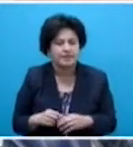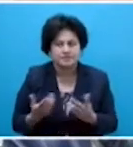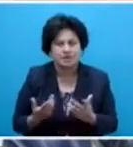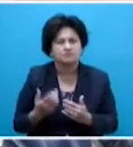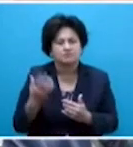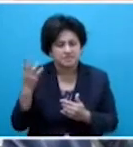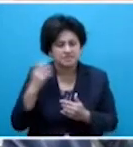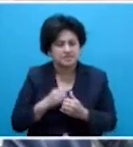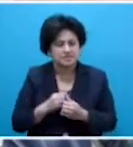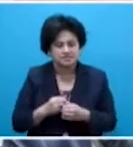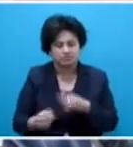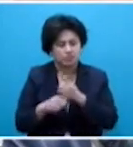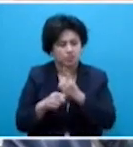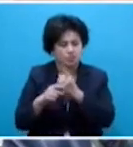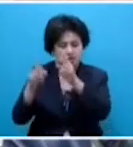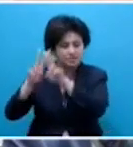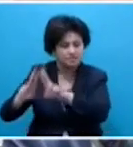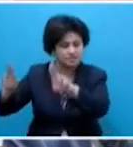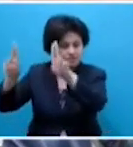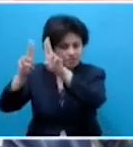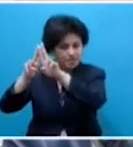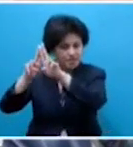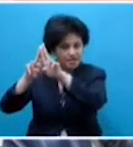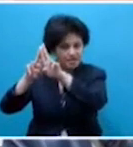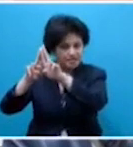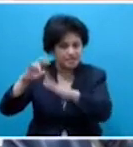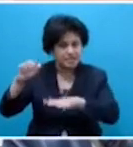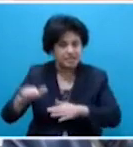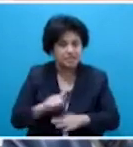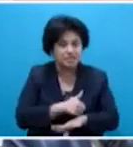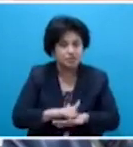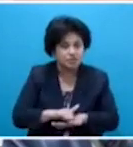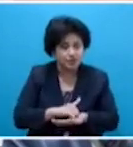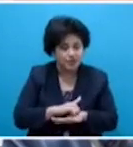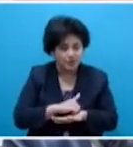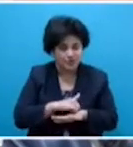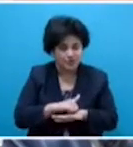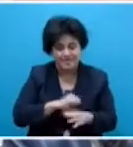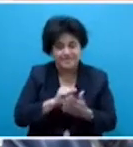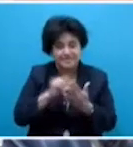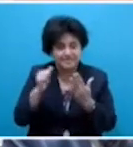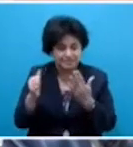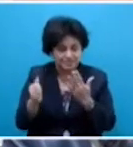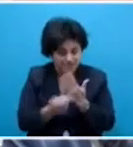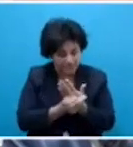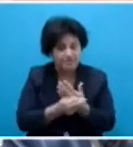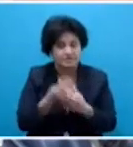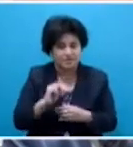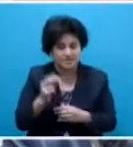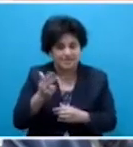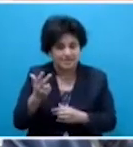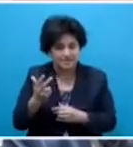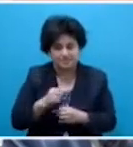at the 73rd United Nations General Assembly in New York in September of 2018, our Prime Minister,